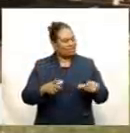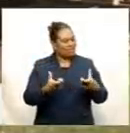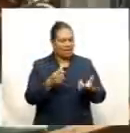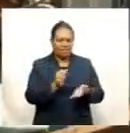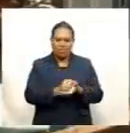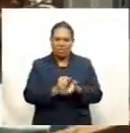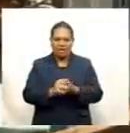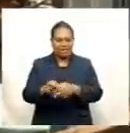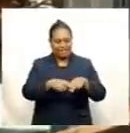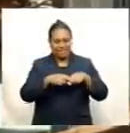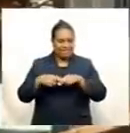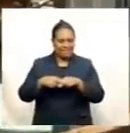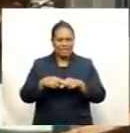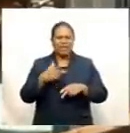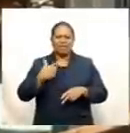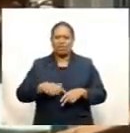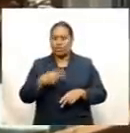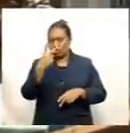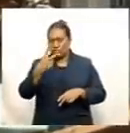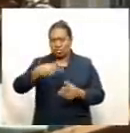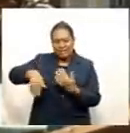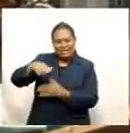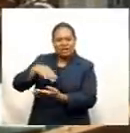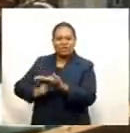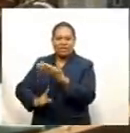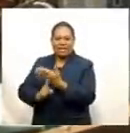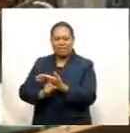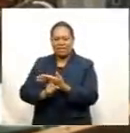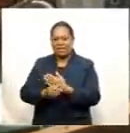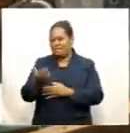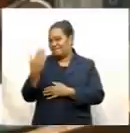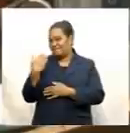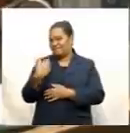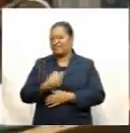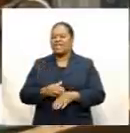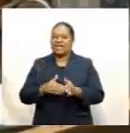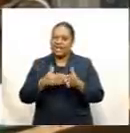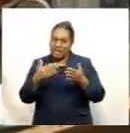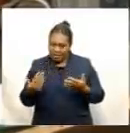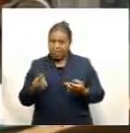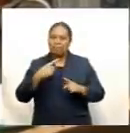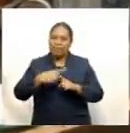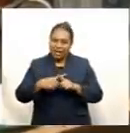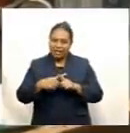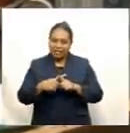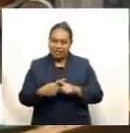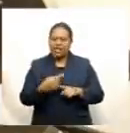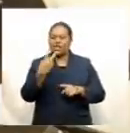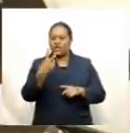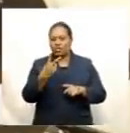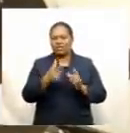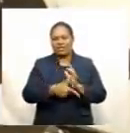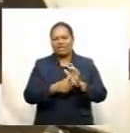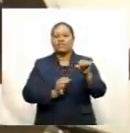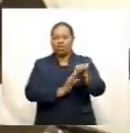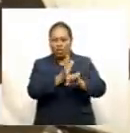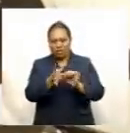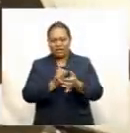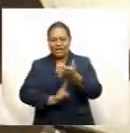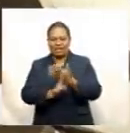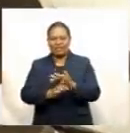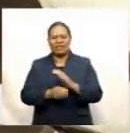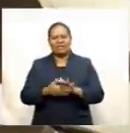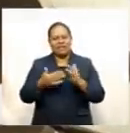Fiji, with being hit by 2 tropical cyclones and a massive second wave of COVID-19. The Australian government will be funding